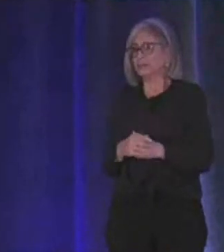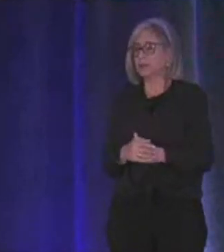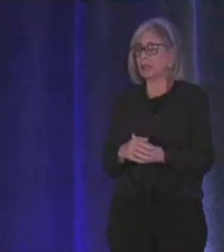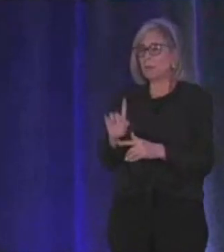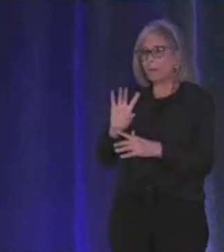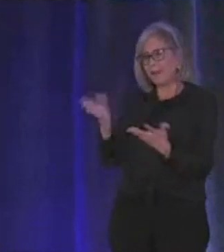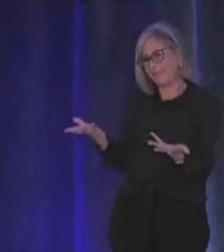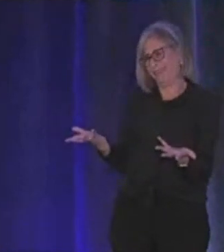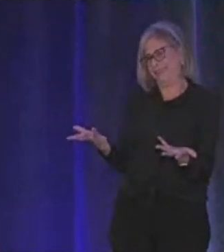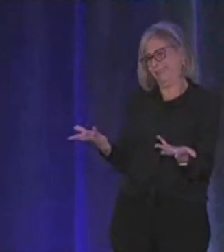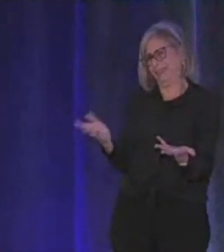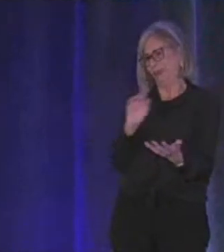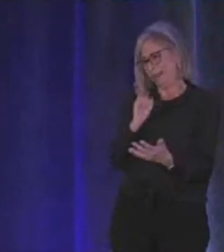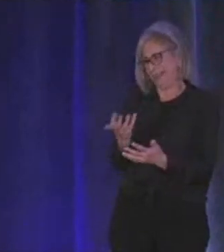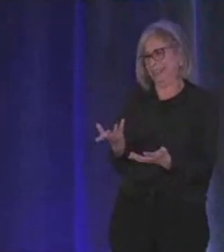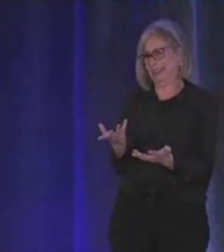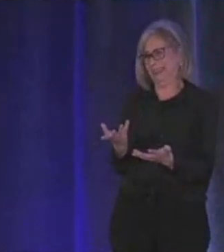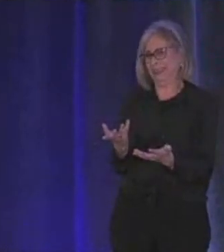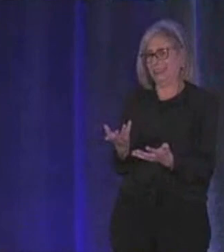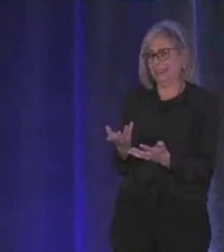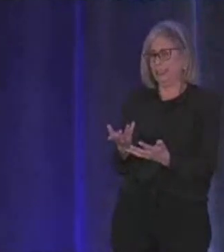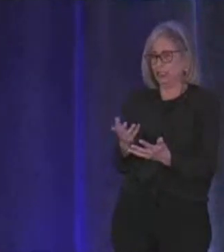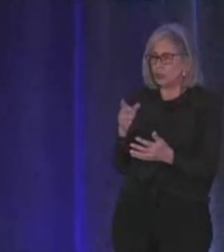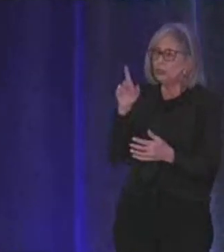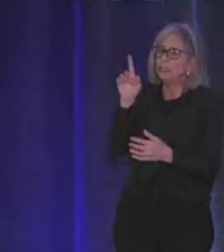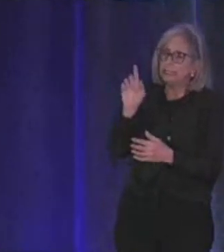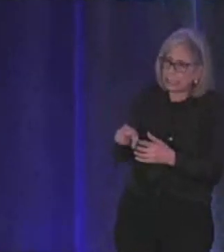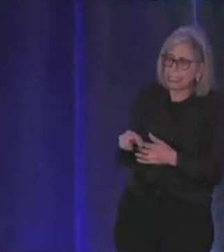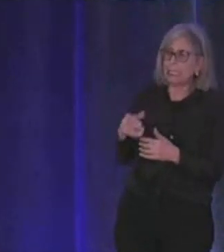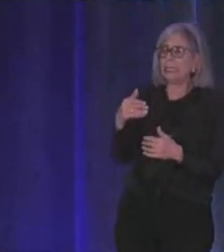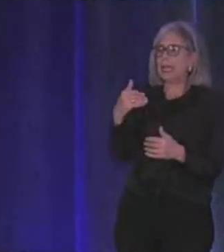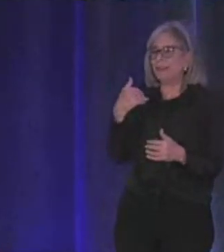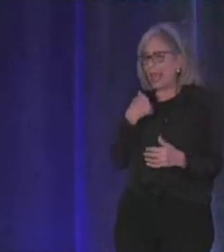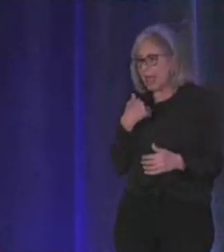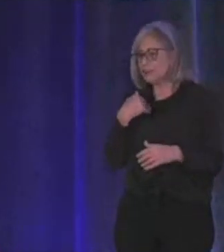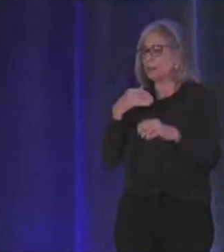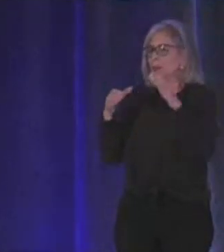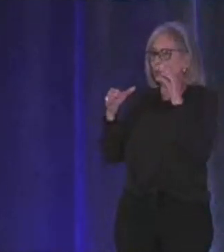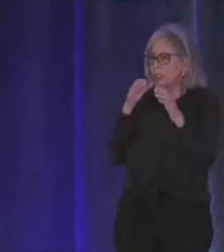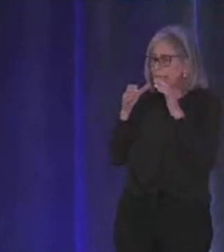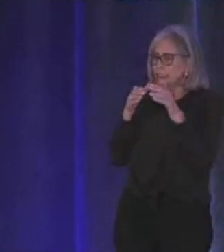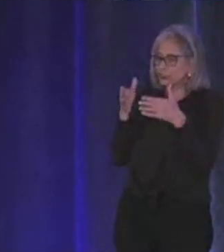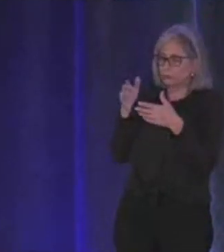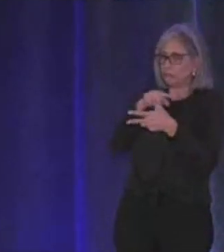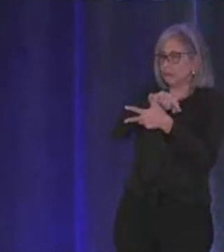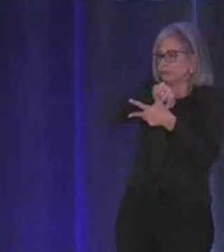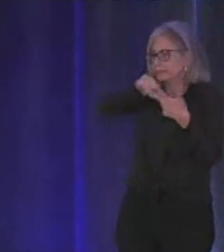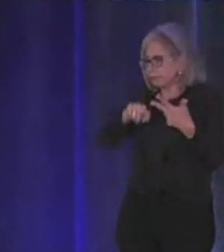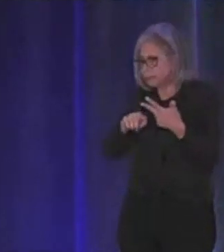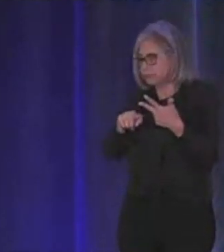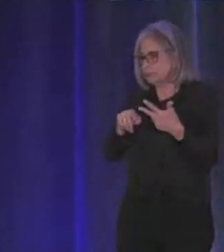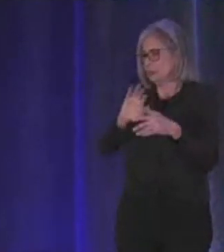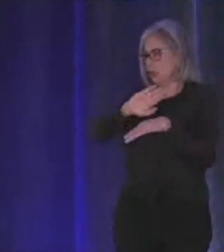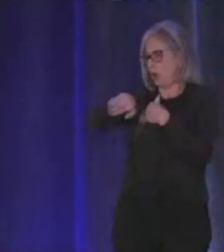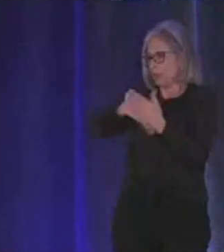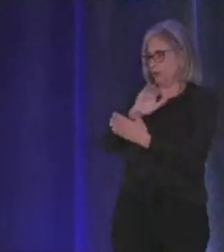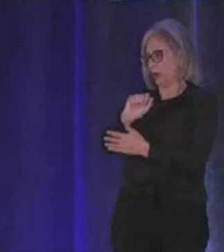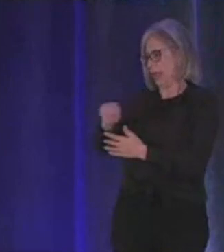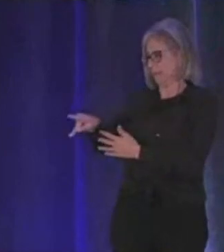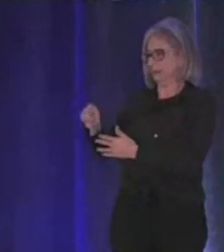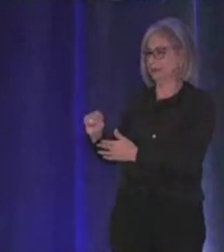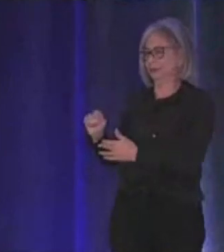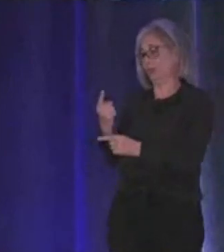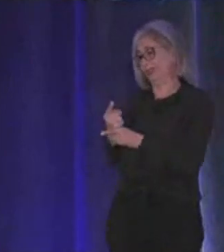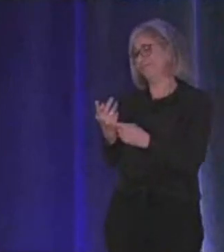But I mean, come on, let's be real. There's probably a good chance you might have to have some communication between your apps, right?